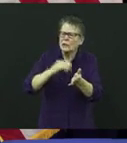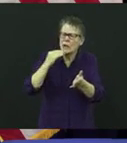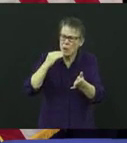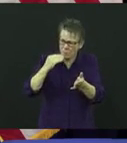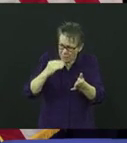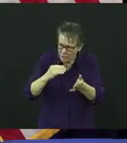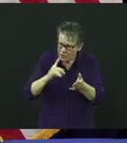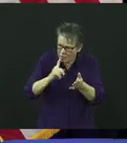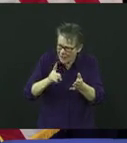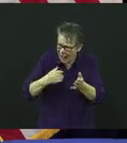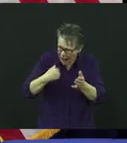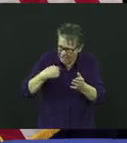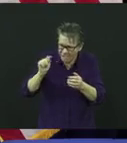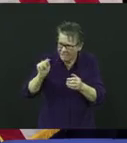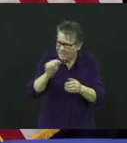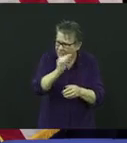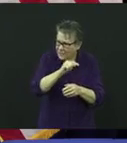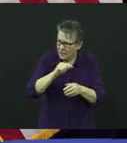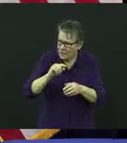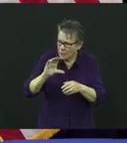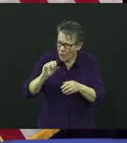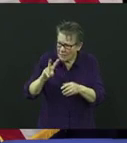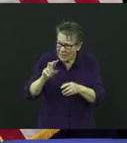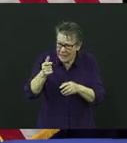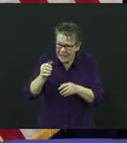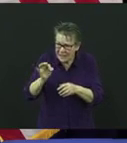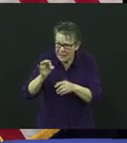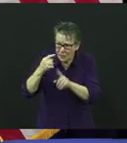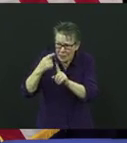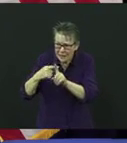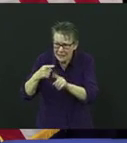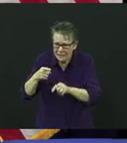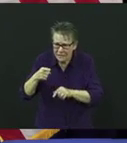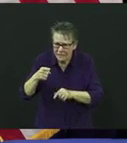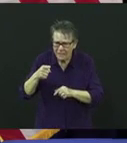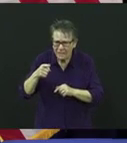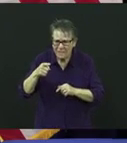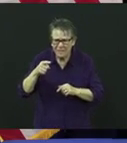Okay, so that's about 5% of the total.